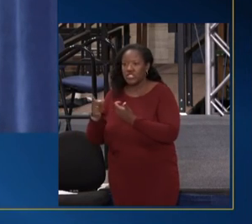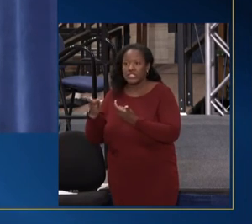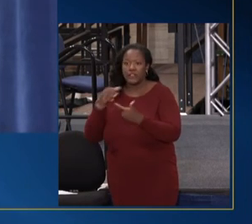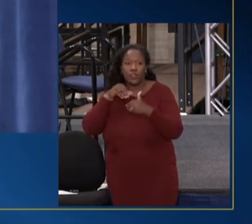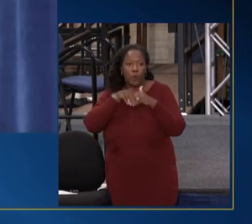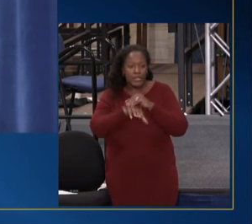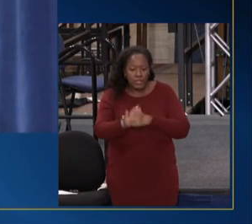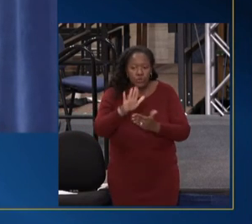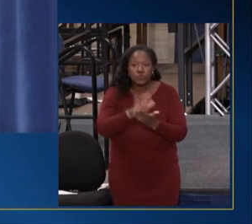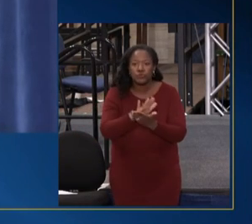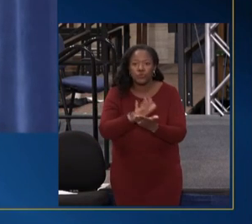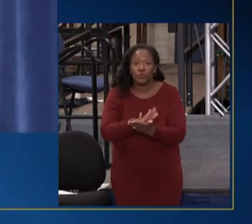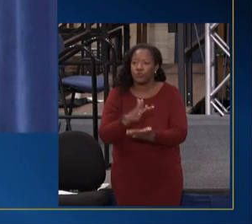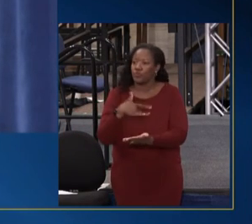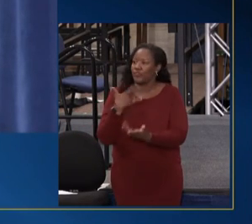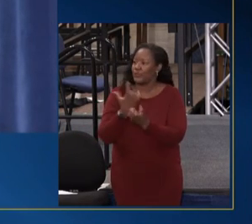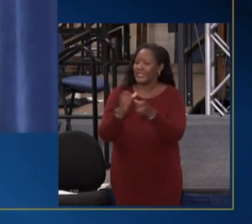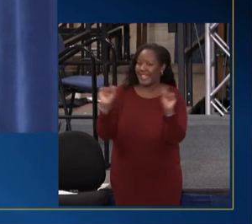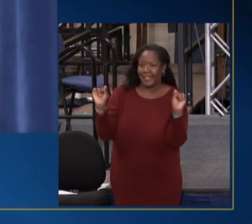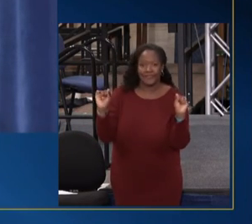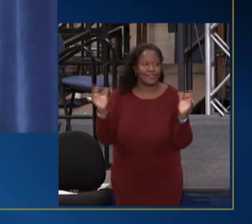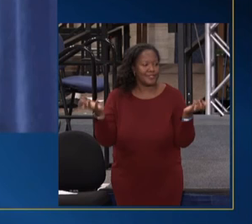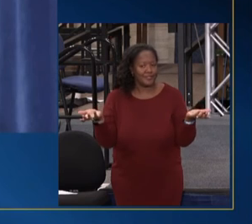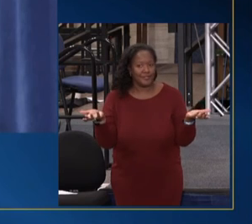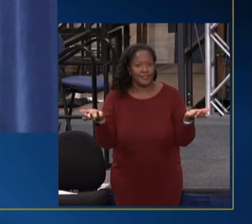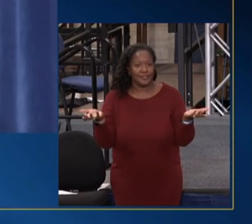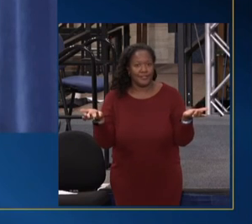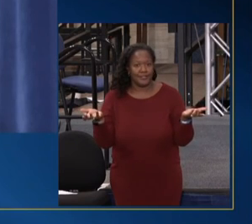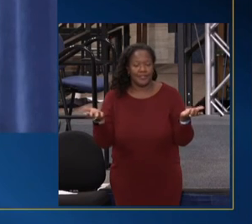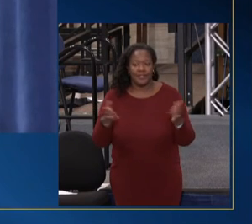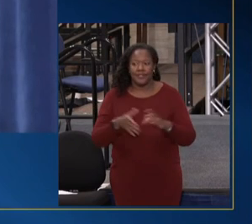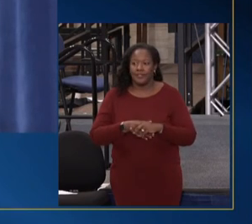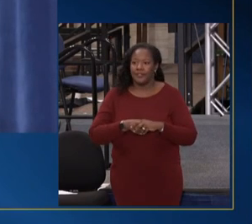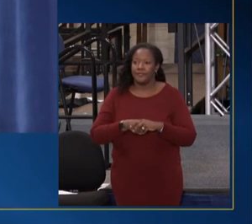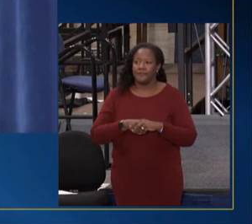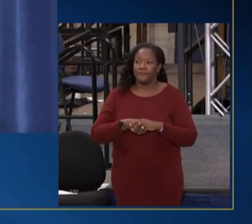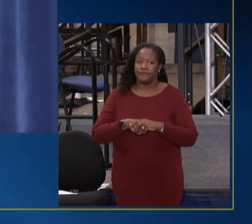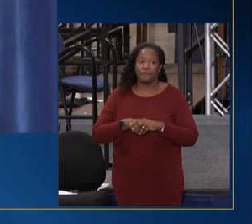and feeling safe in the schools that they're attending, but